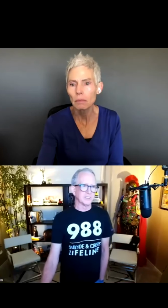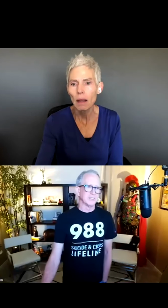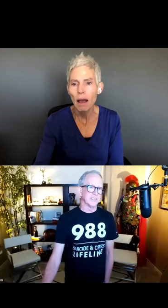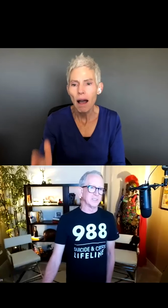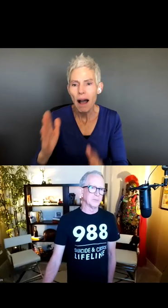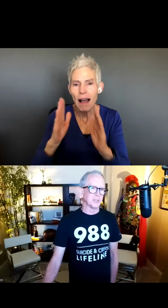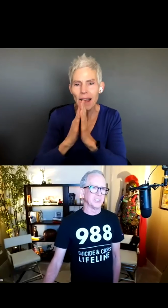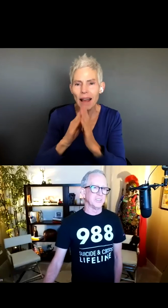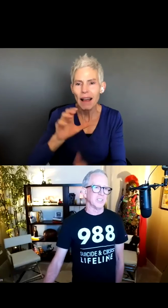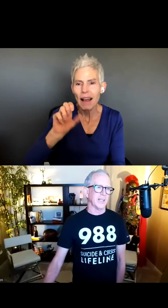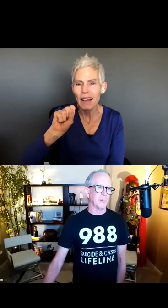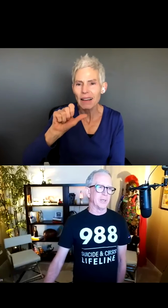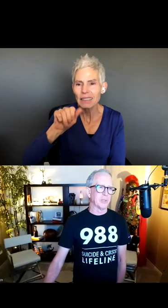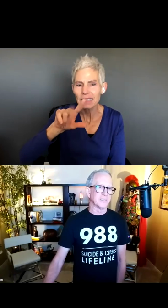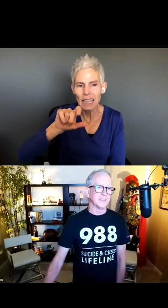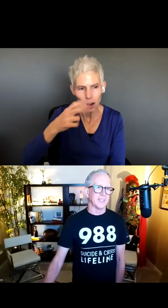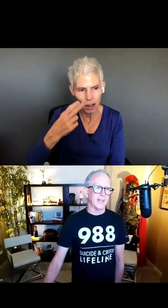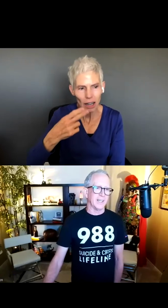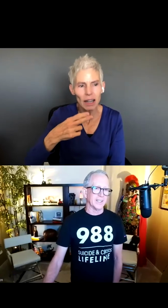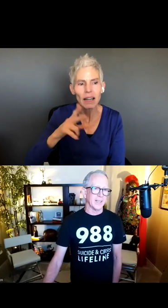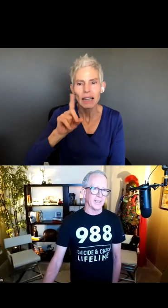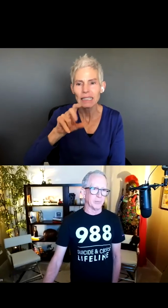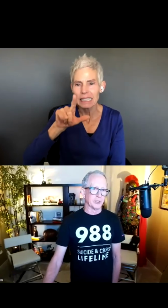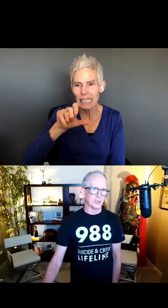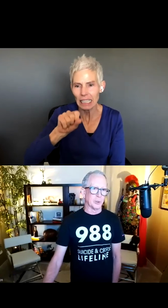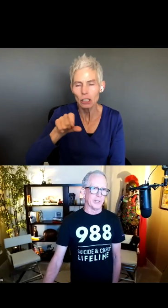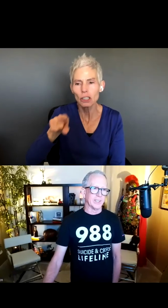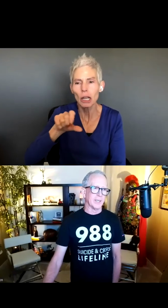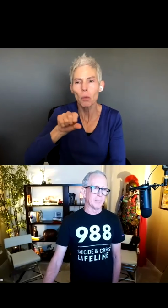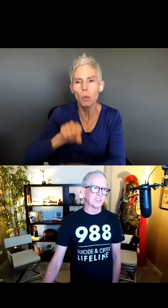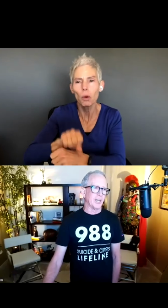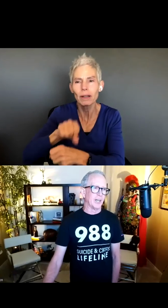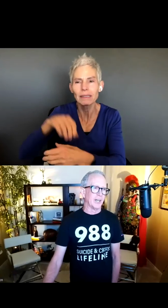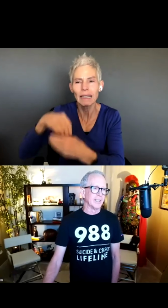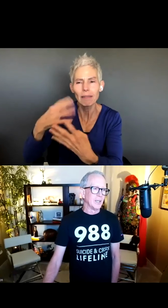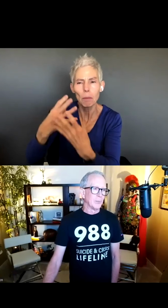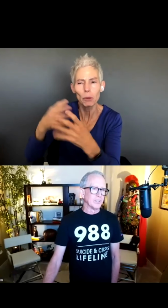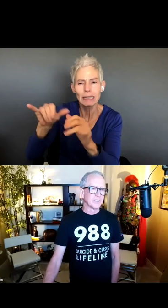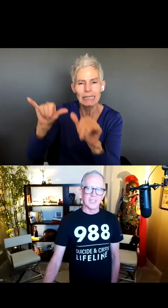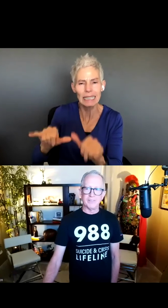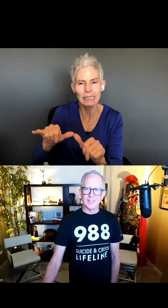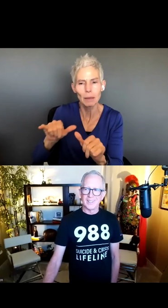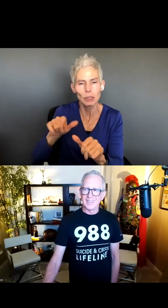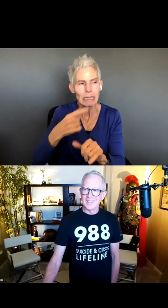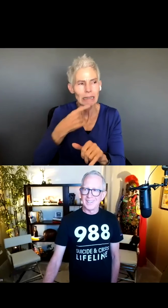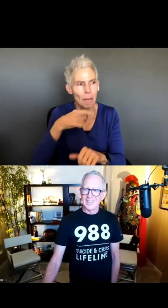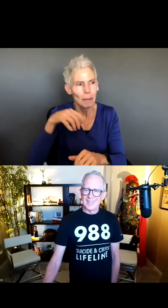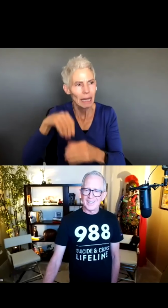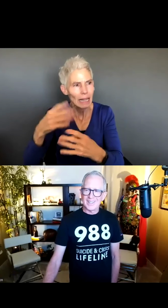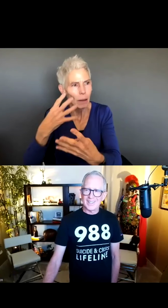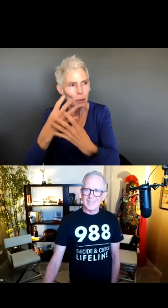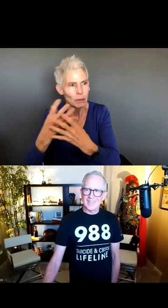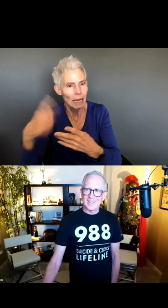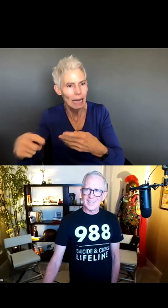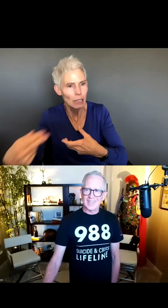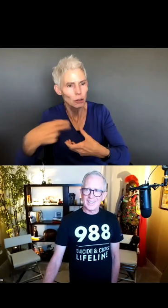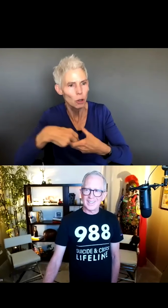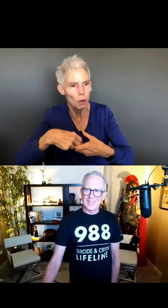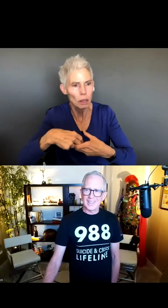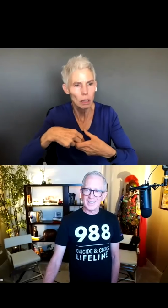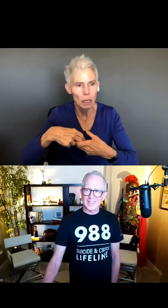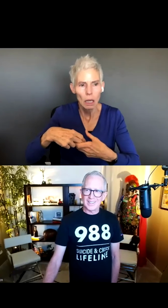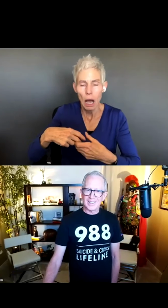in the prison system, so she said, I'll be in prison today and not able to join. But Sarah was the You're telling me that I'm worth